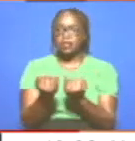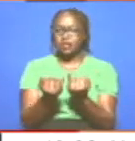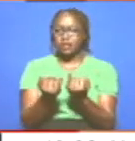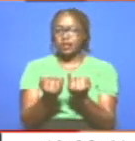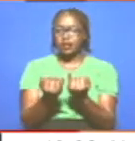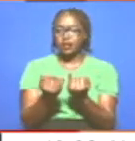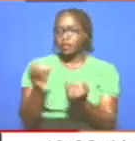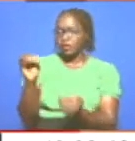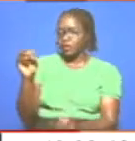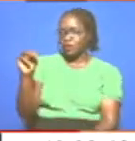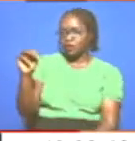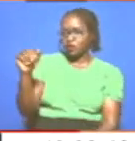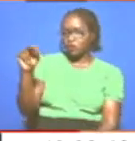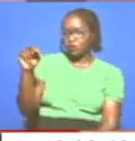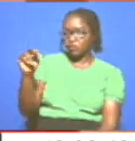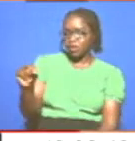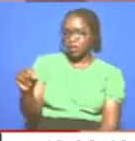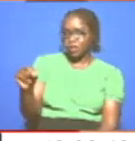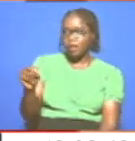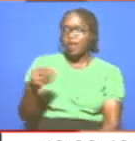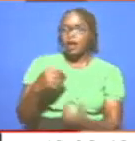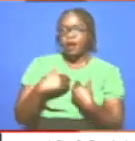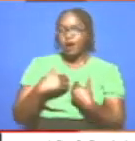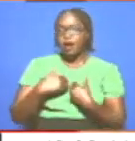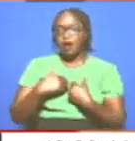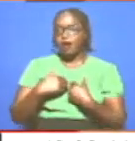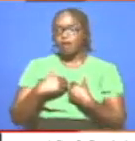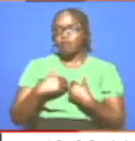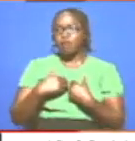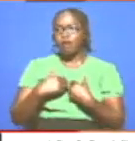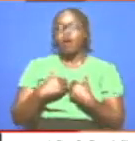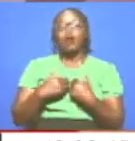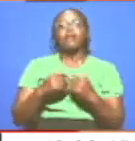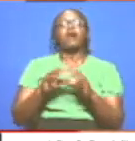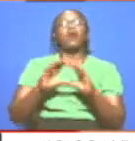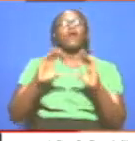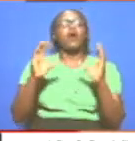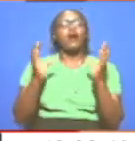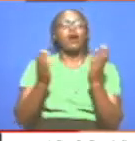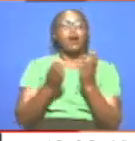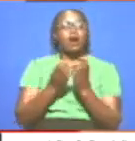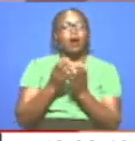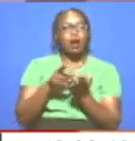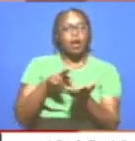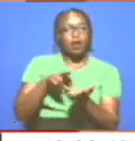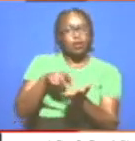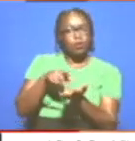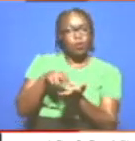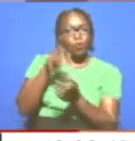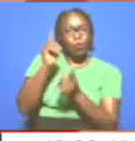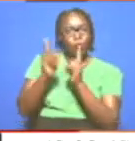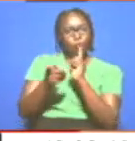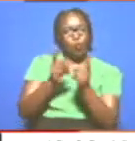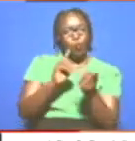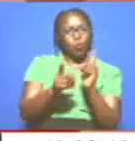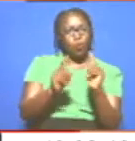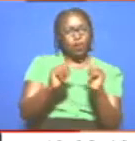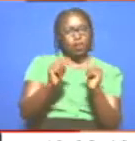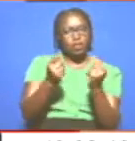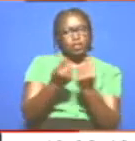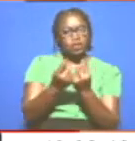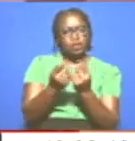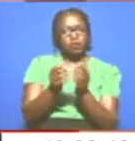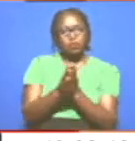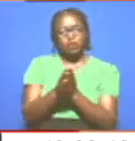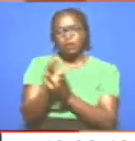Oman, Muscat, we shall be having the World Race Walking Team Championships. Kenya is represented there by, amongst others, Harrison